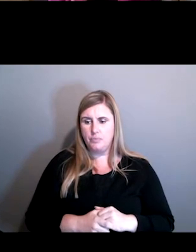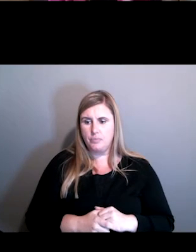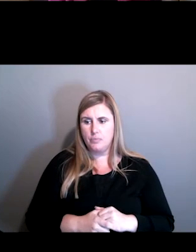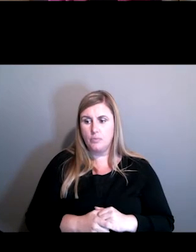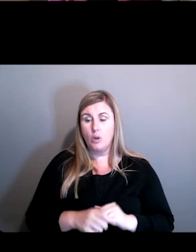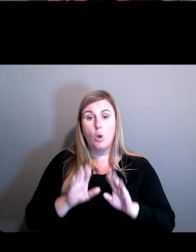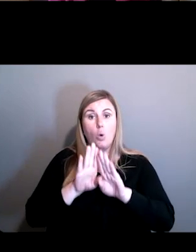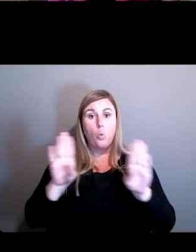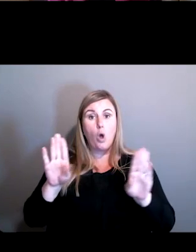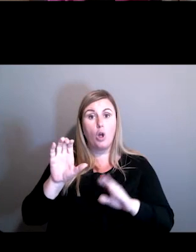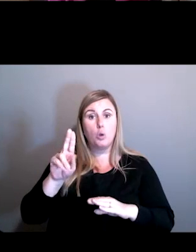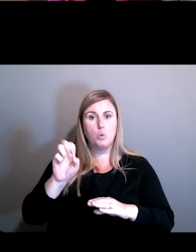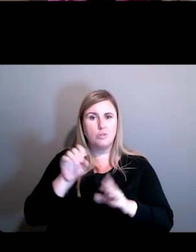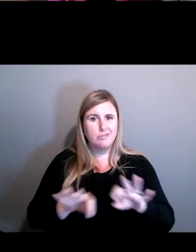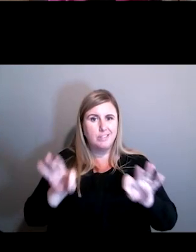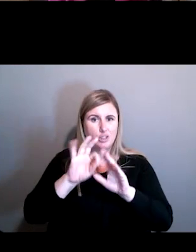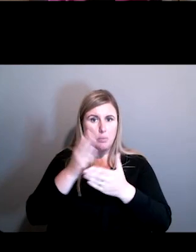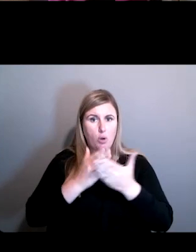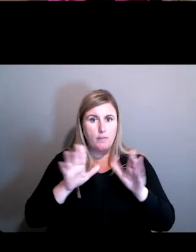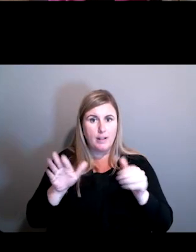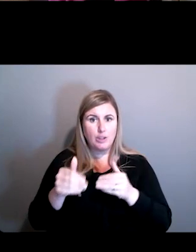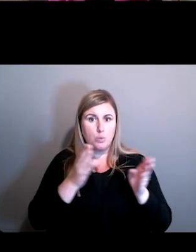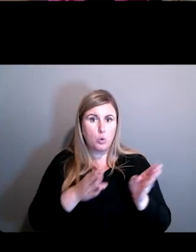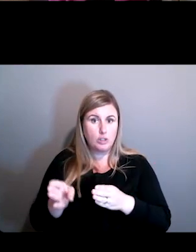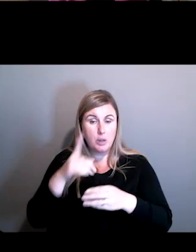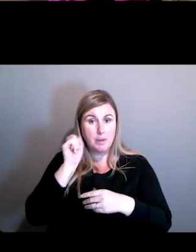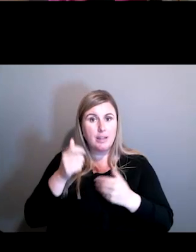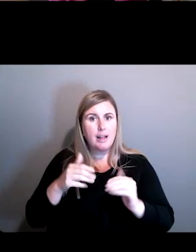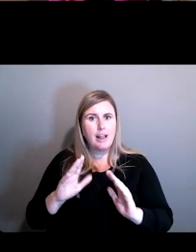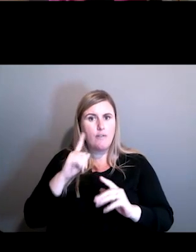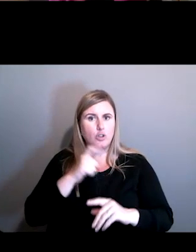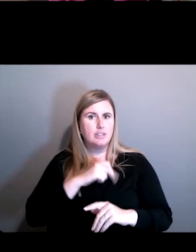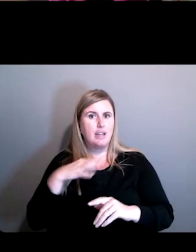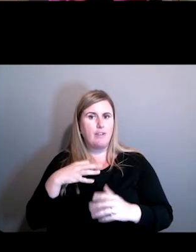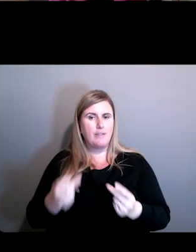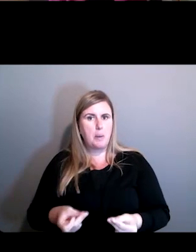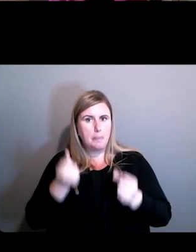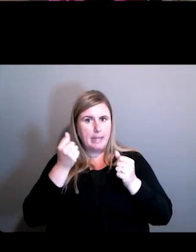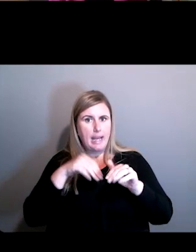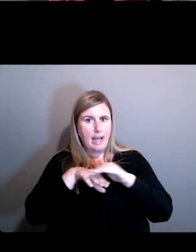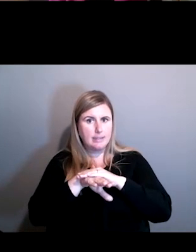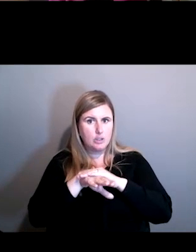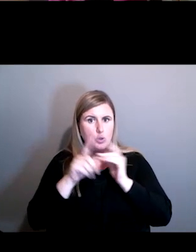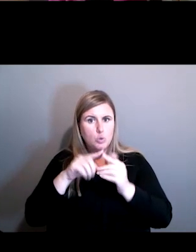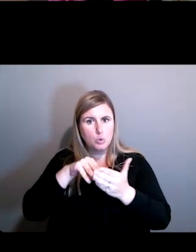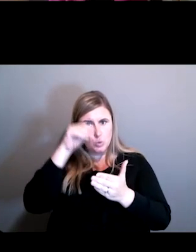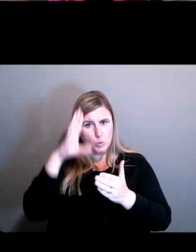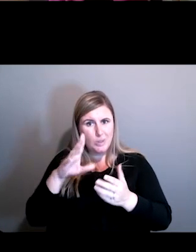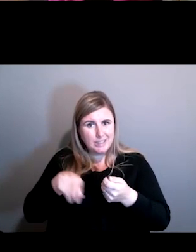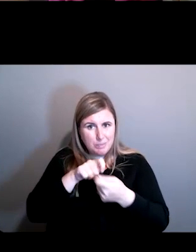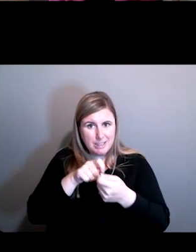So wall cues are an essential part of the classroom organization because they allow for staff to have immediate access to